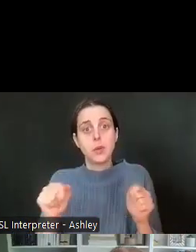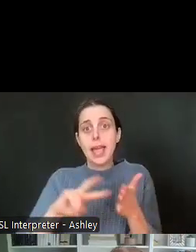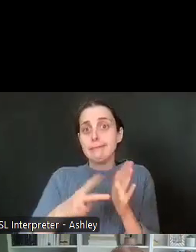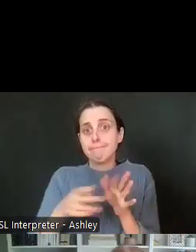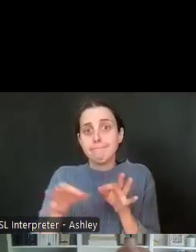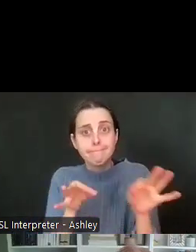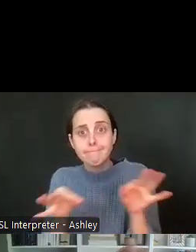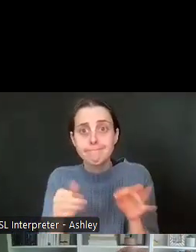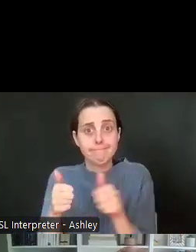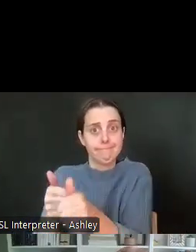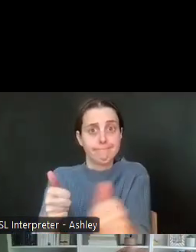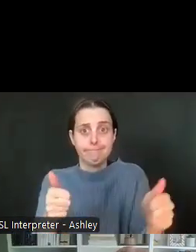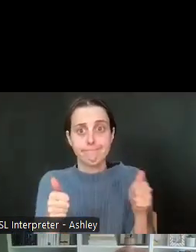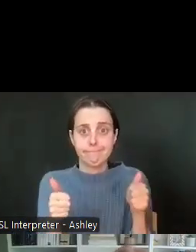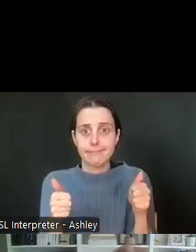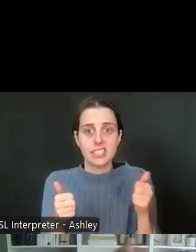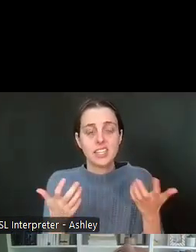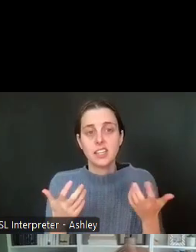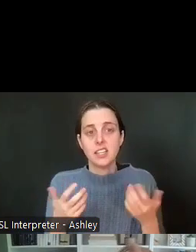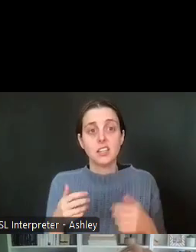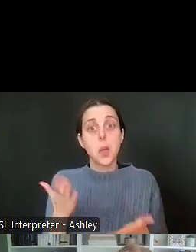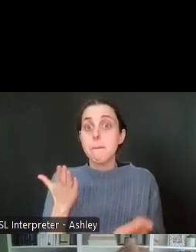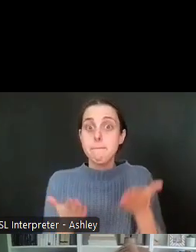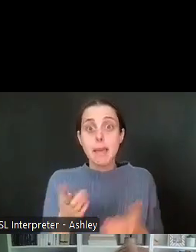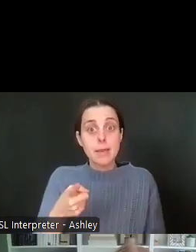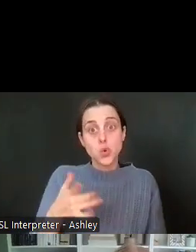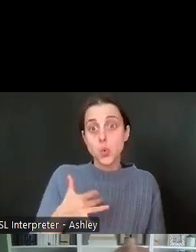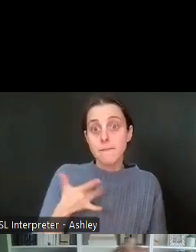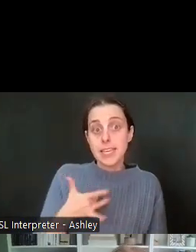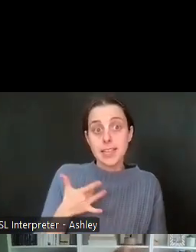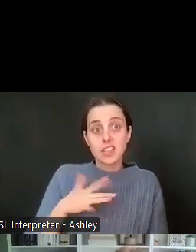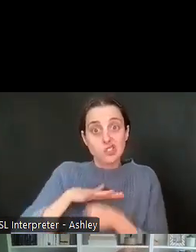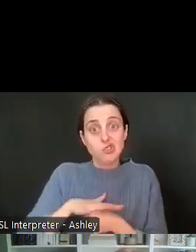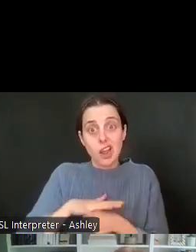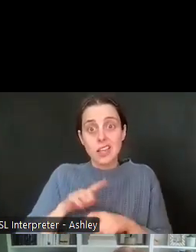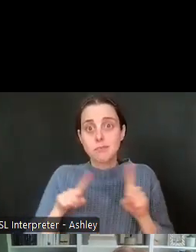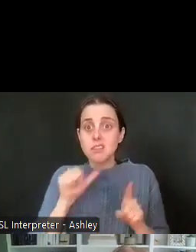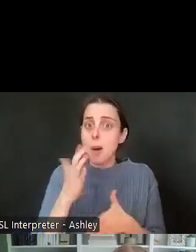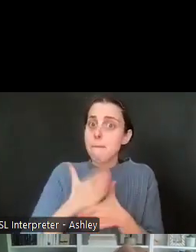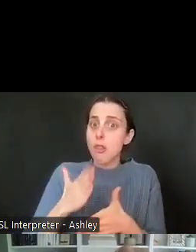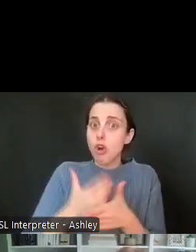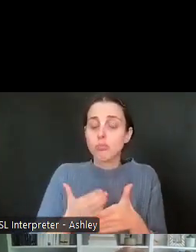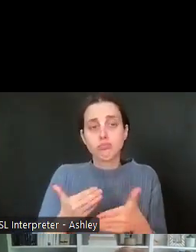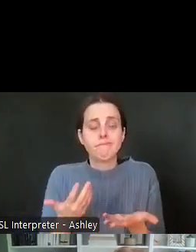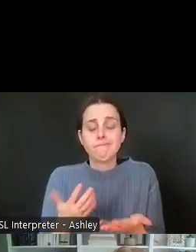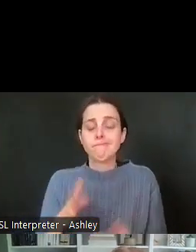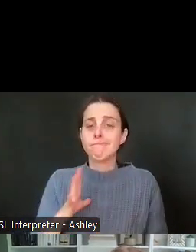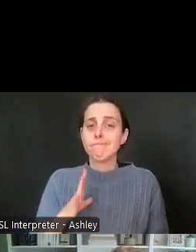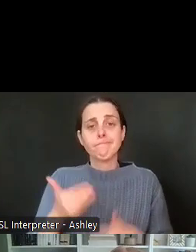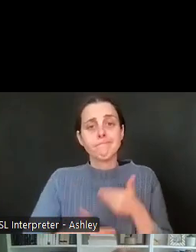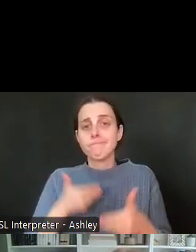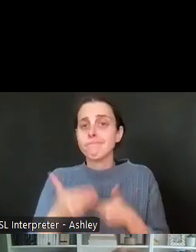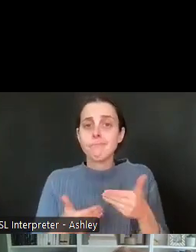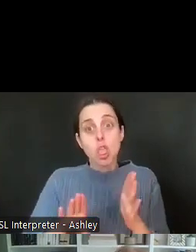similar, and you may not be bothered at all. Maybe we're on the same work team and you're thriving. You're doing great.